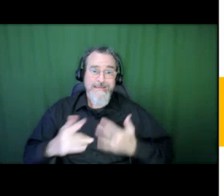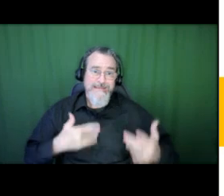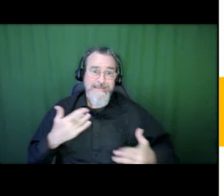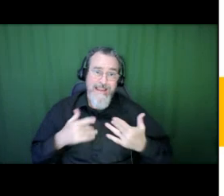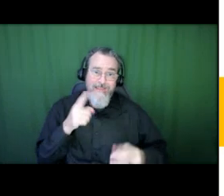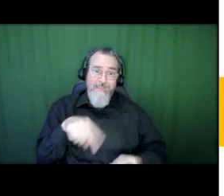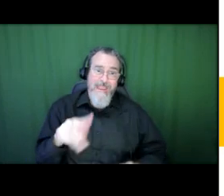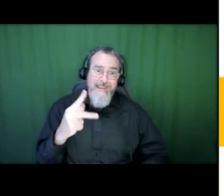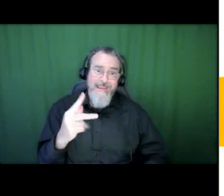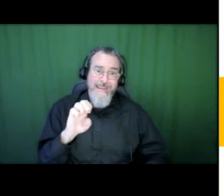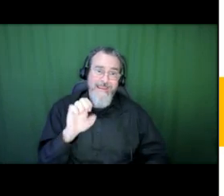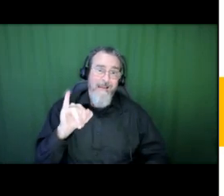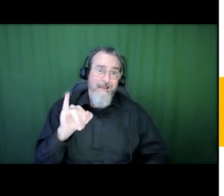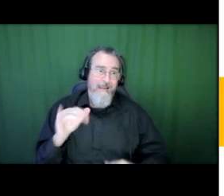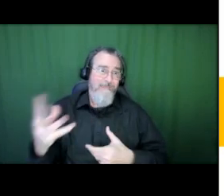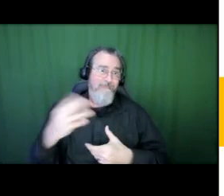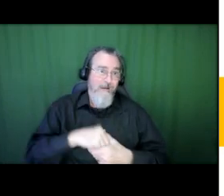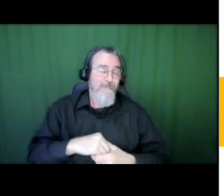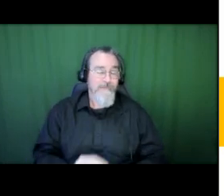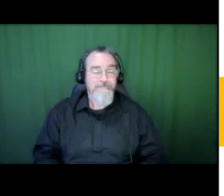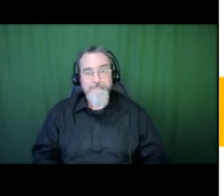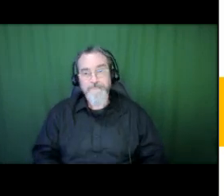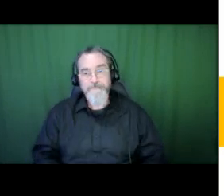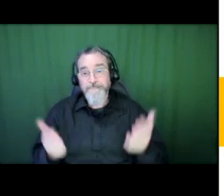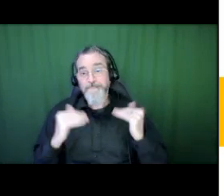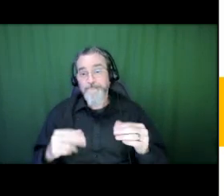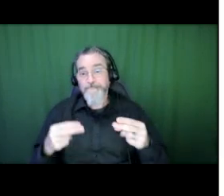board. All right, next slide, please.